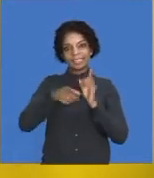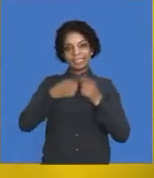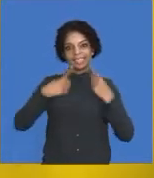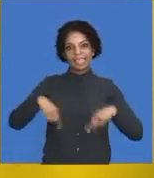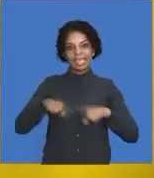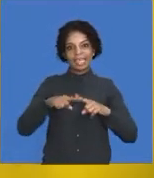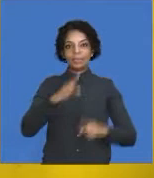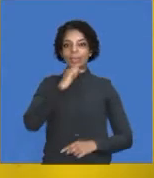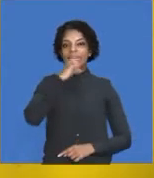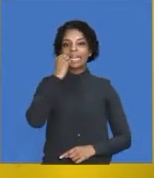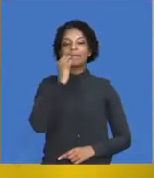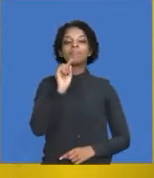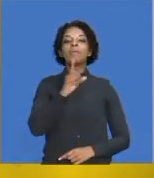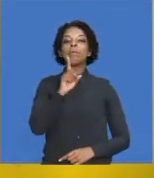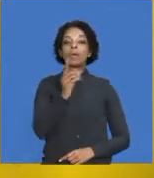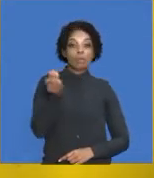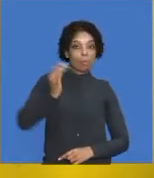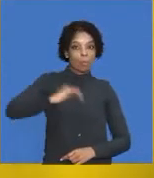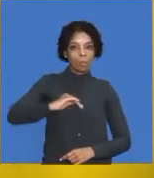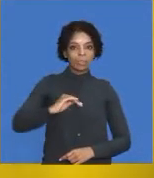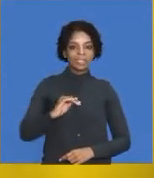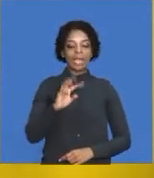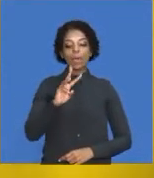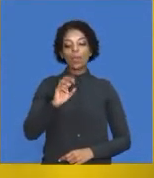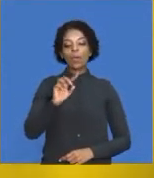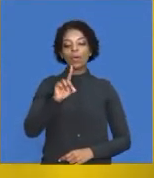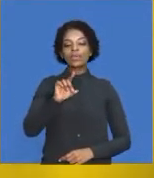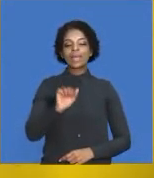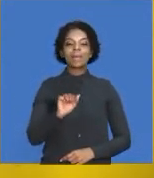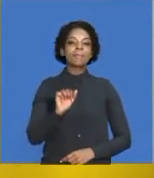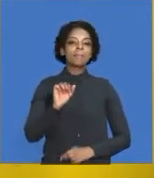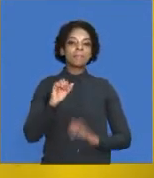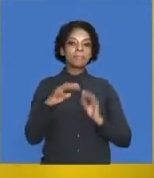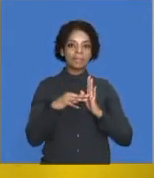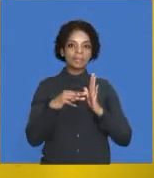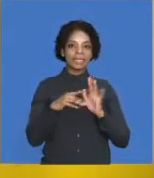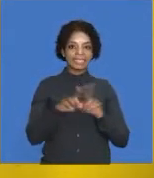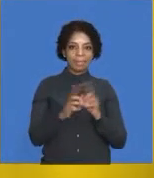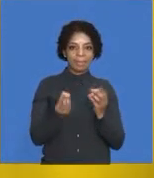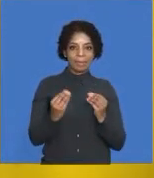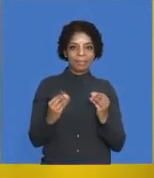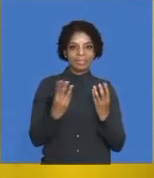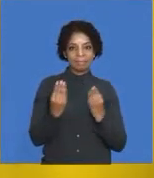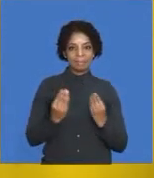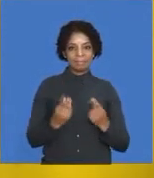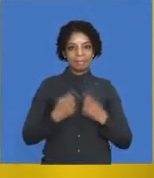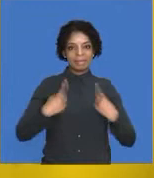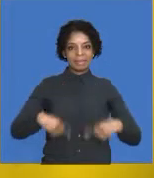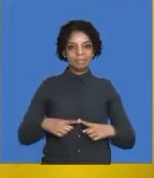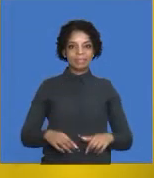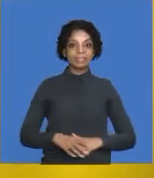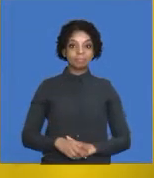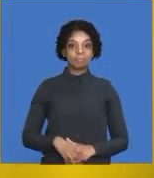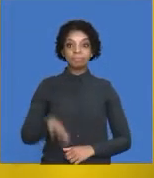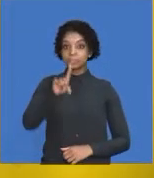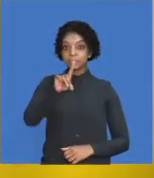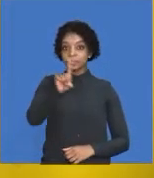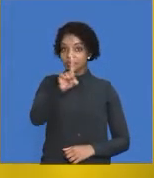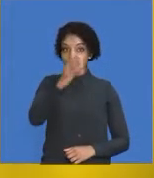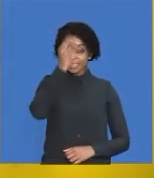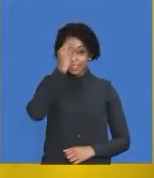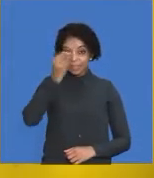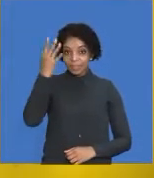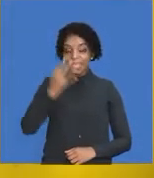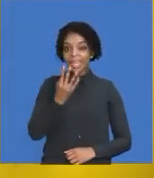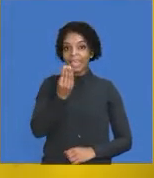WasiMetrix as well as our WhatsApp line. All of the details are on the screen. Don't forget guys, we've got a cool competition going on for